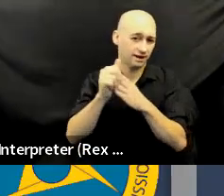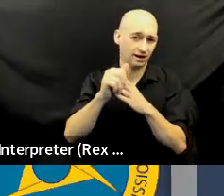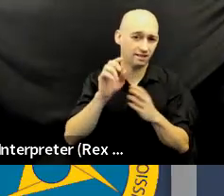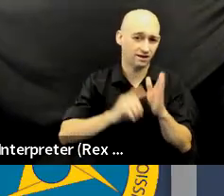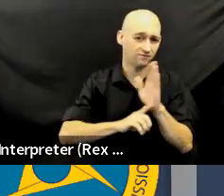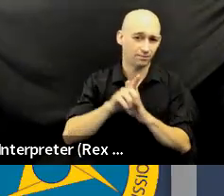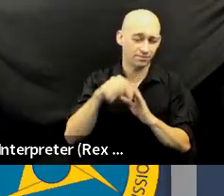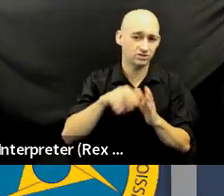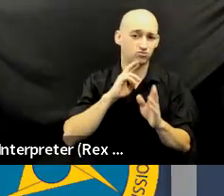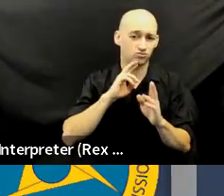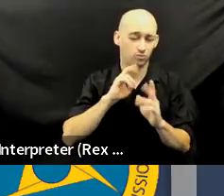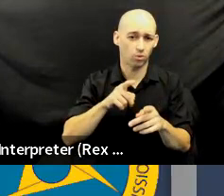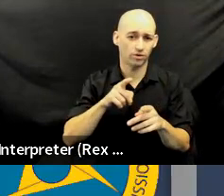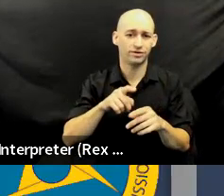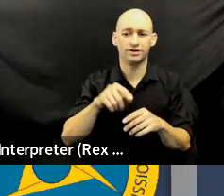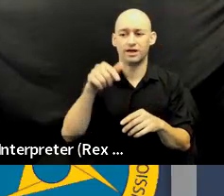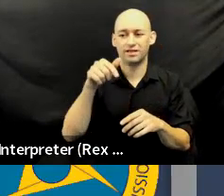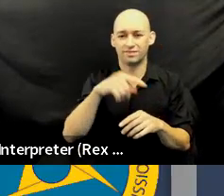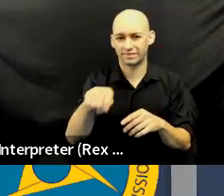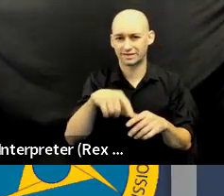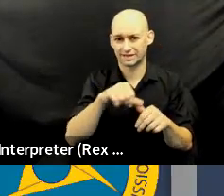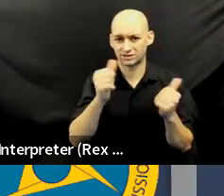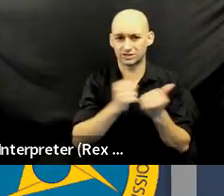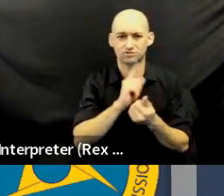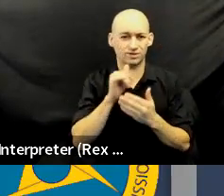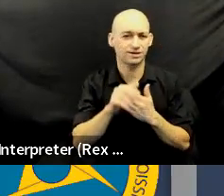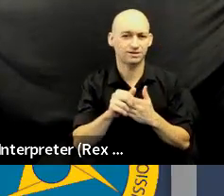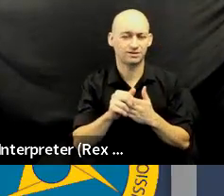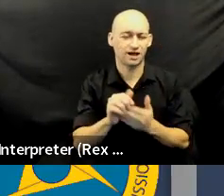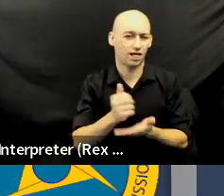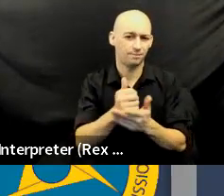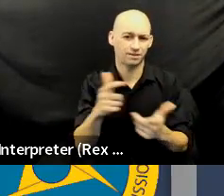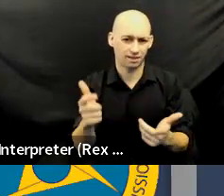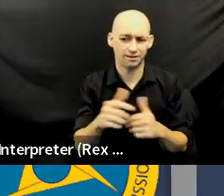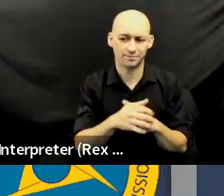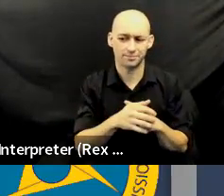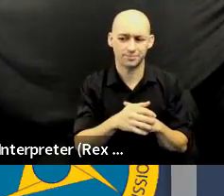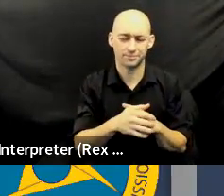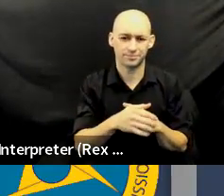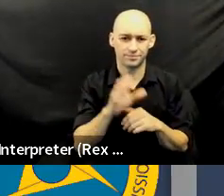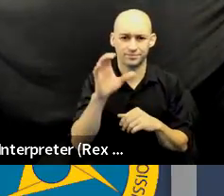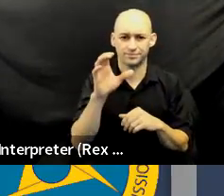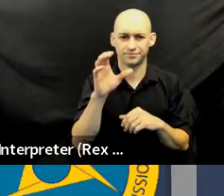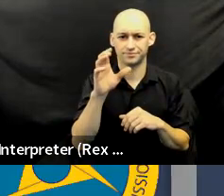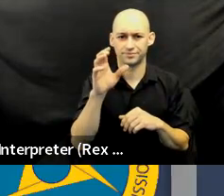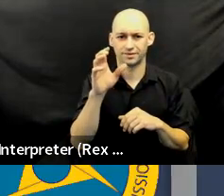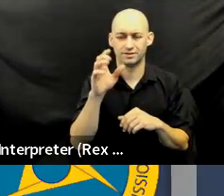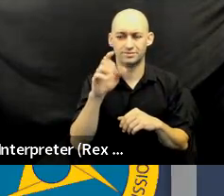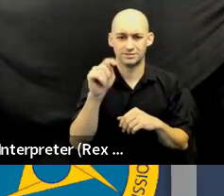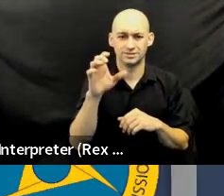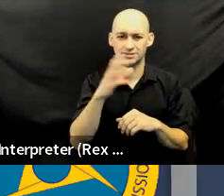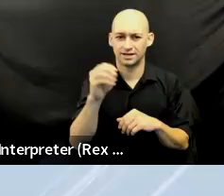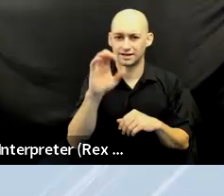those agencies have been the lead in the CEC and Caltrans are the leads in applying to the federal